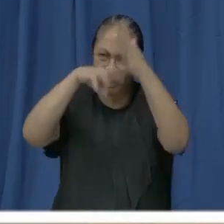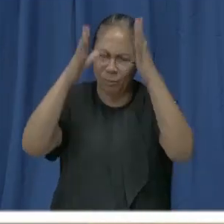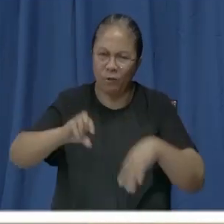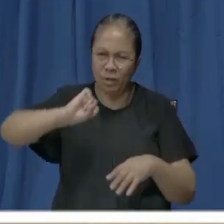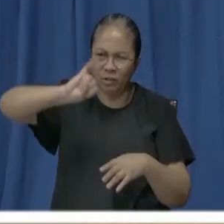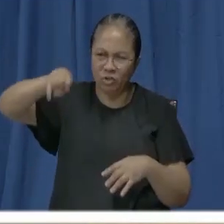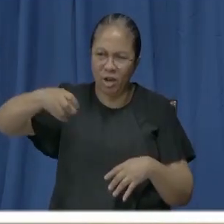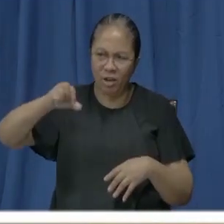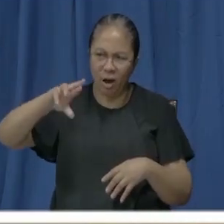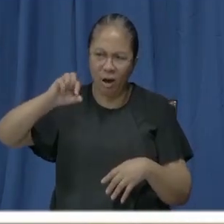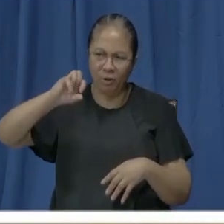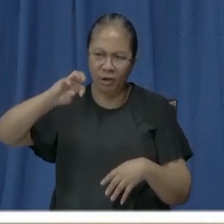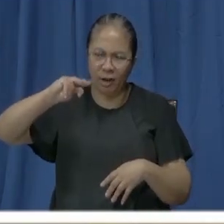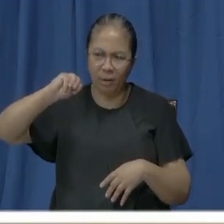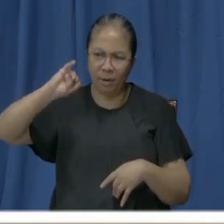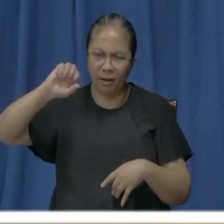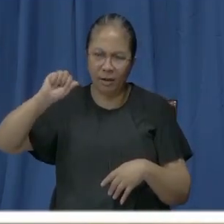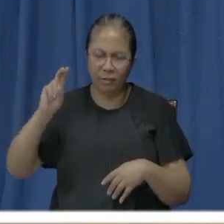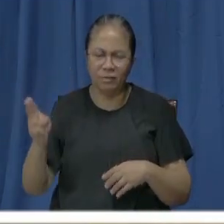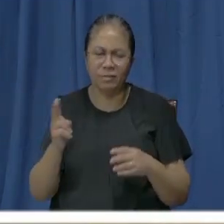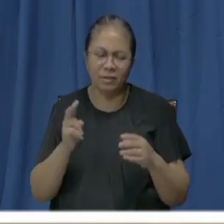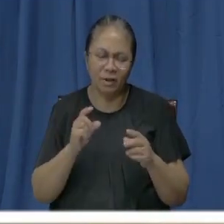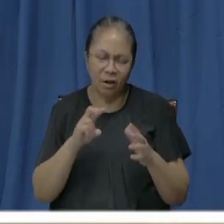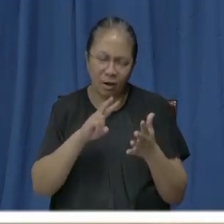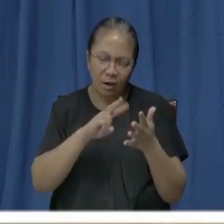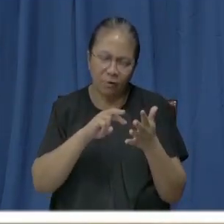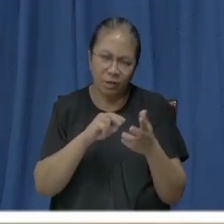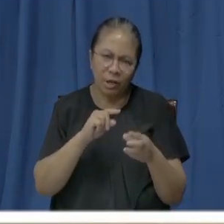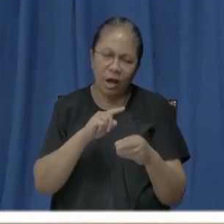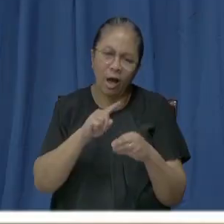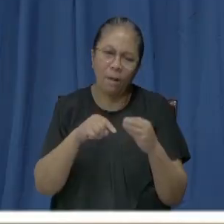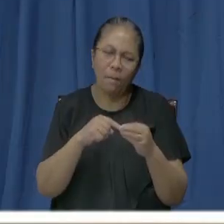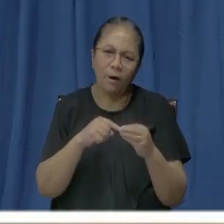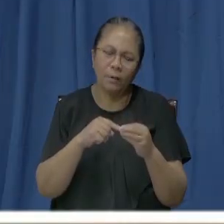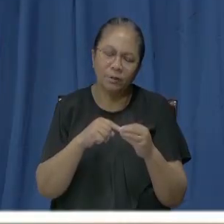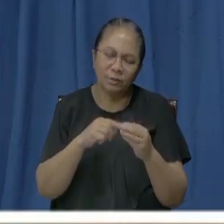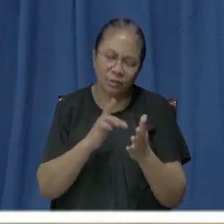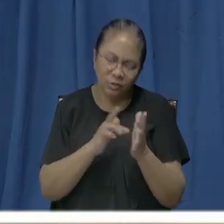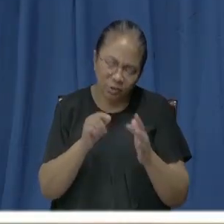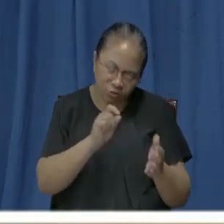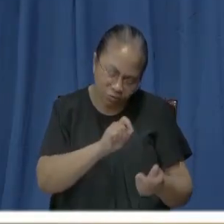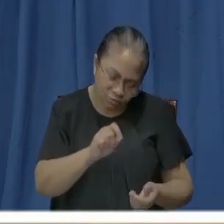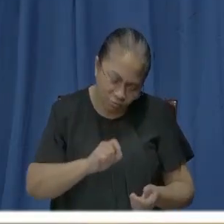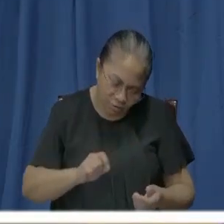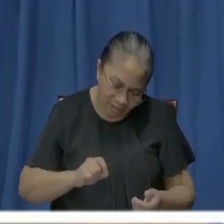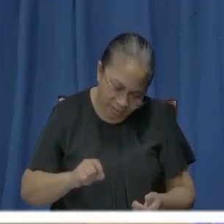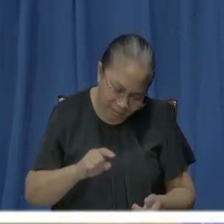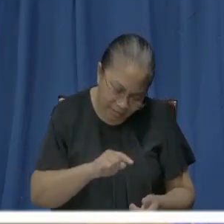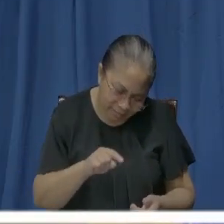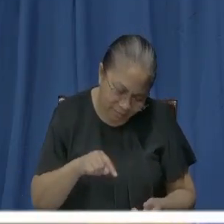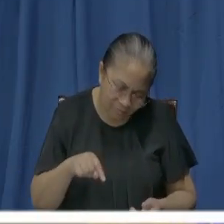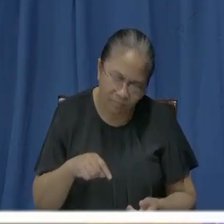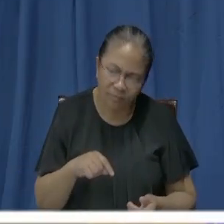he speaks about the writing in the ground on the sins